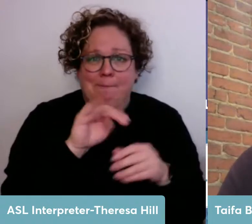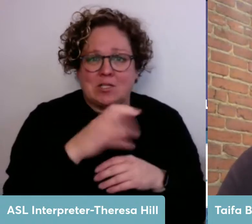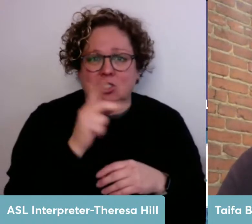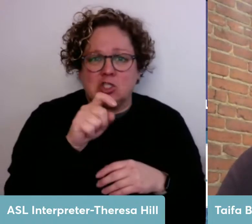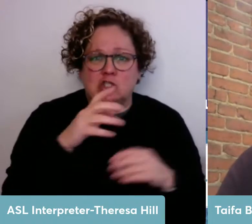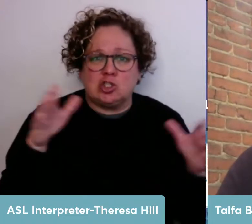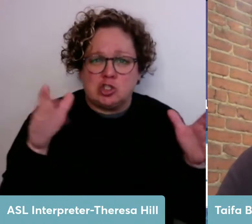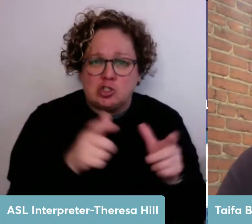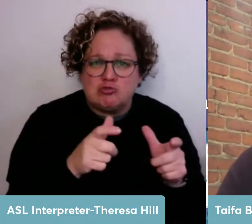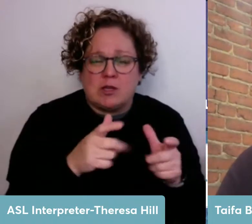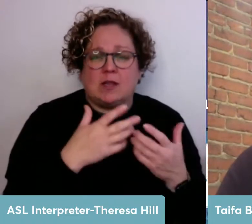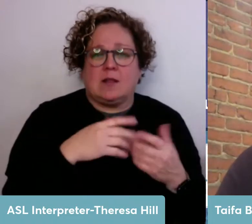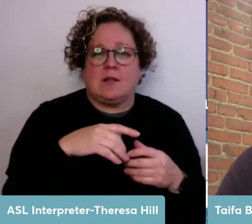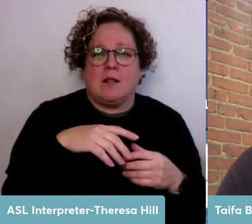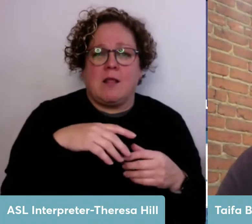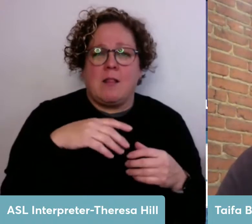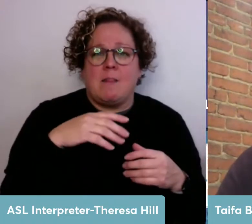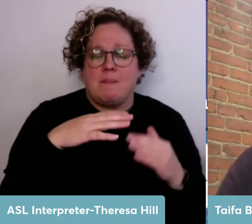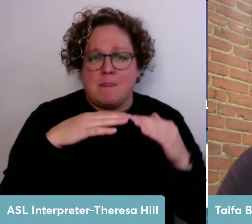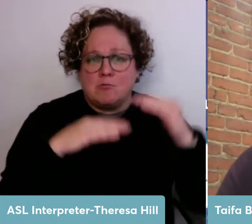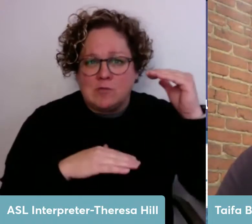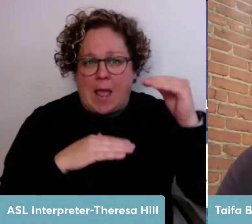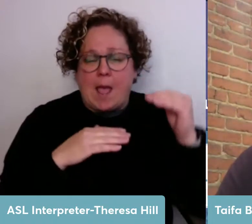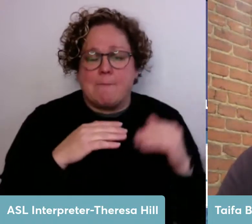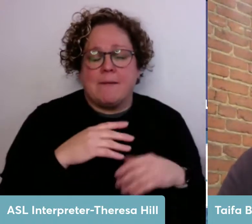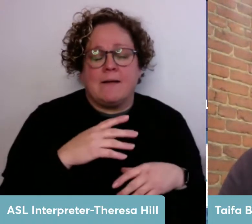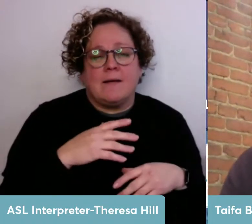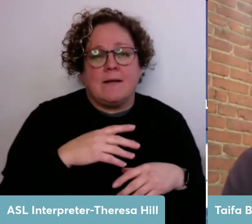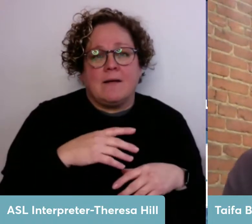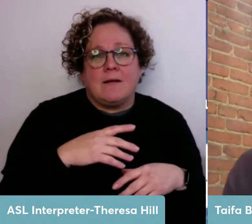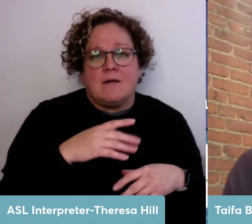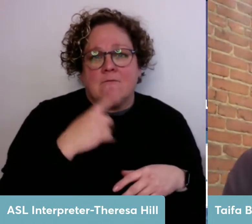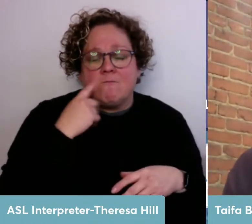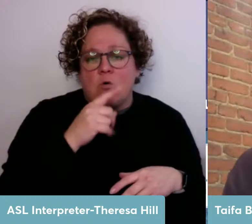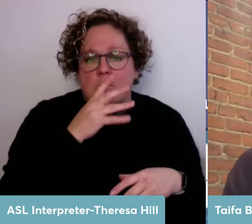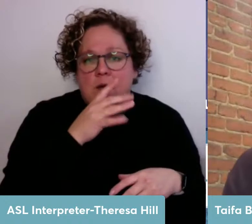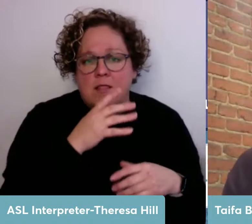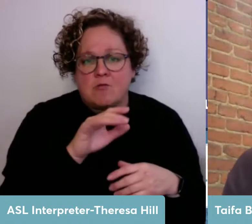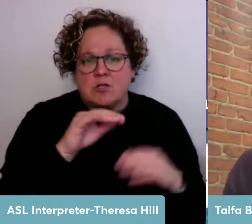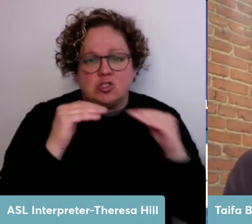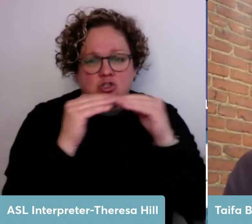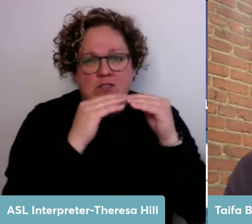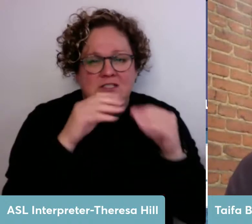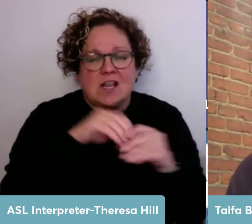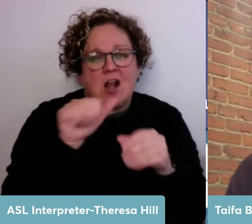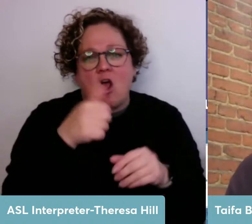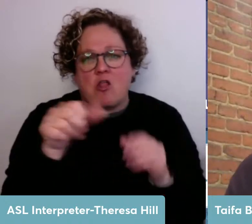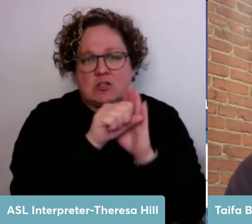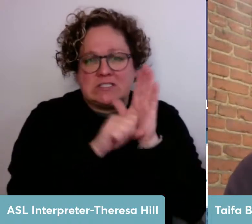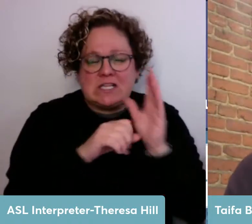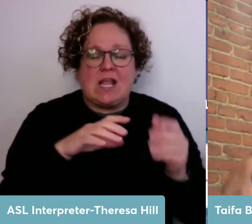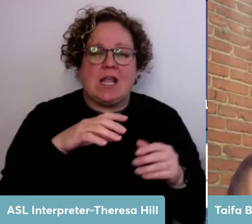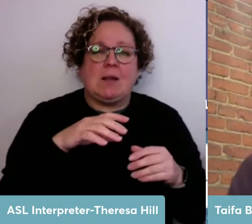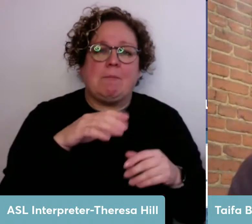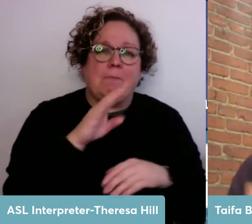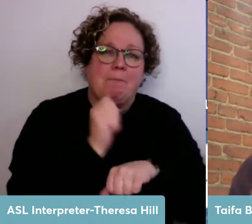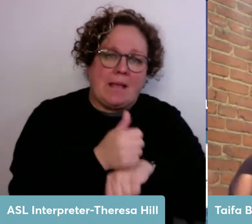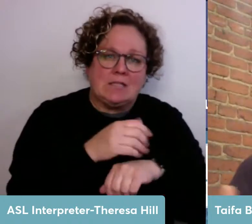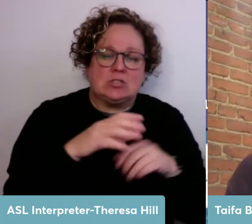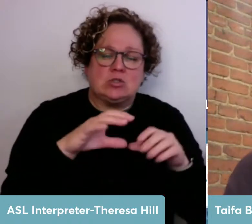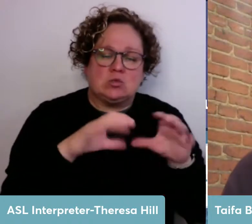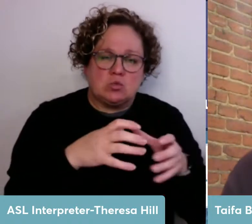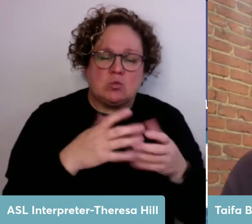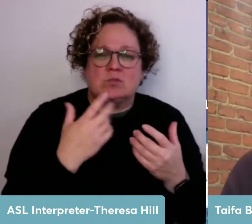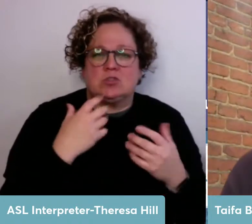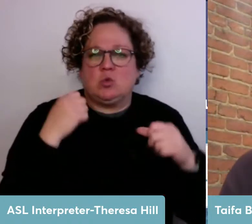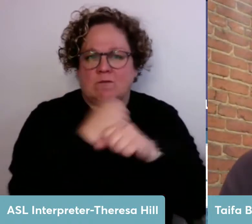our ongoing partnership with Mothering Justice and other state-based groups in our Inclusive Democracy Project to combat